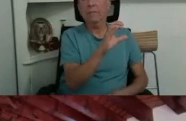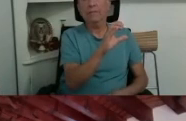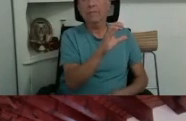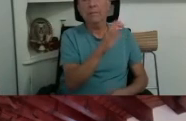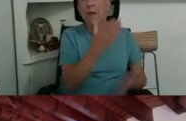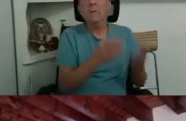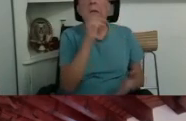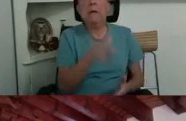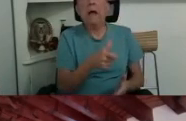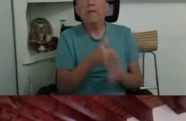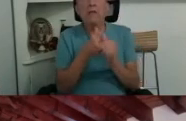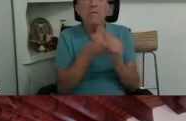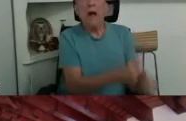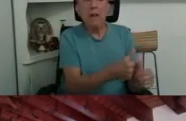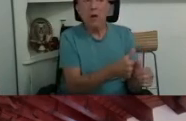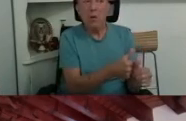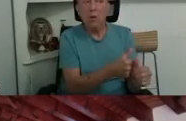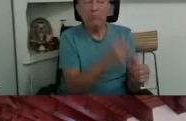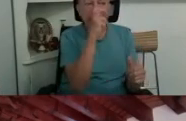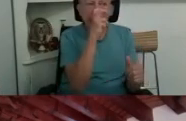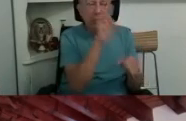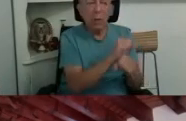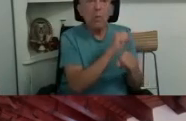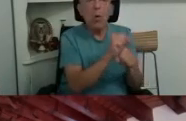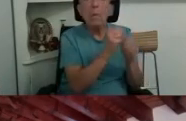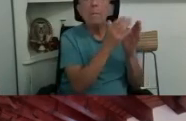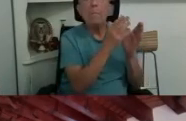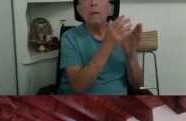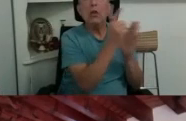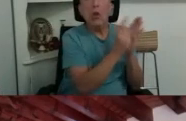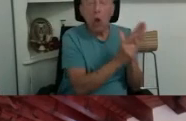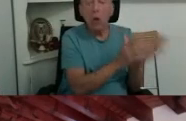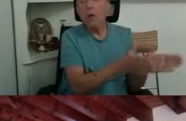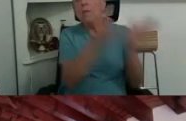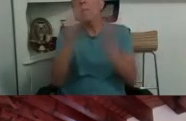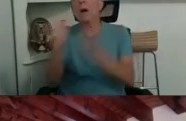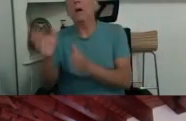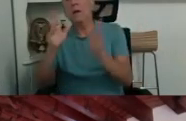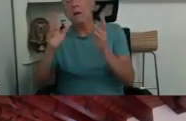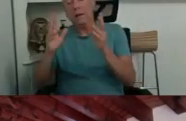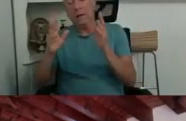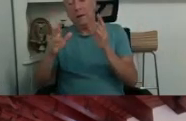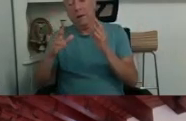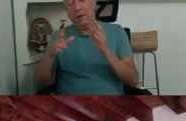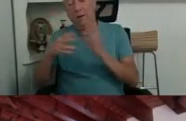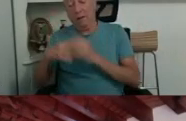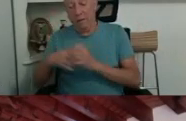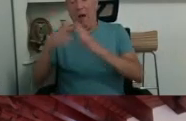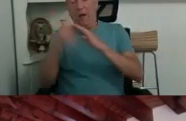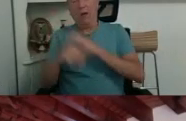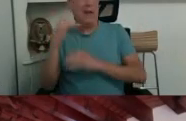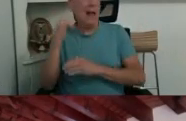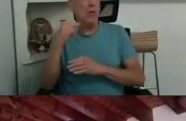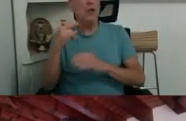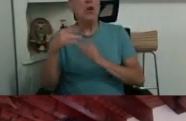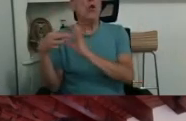with a lot of the employment laws, while cooperatives incorporated under the California Cooperative Corporation will